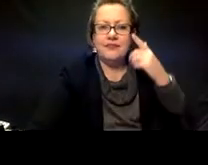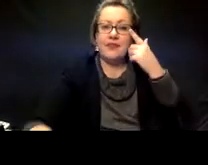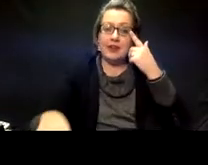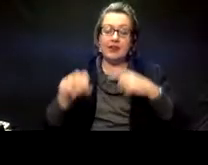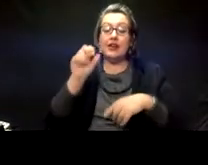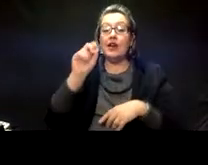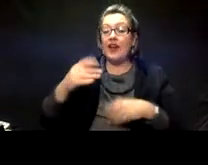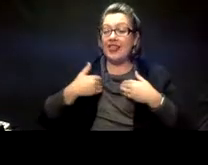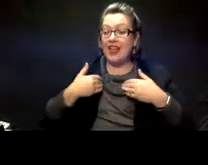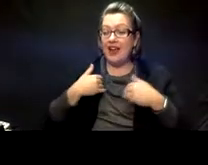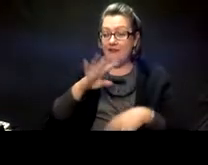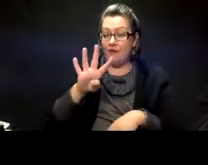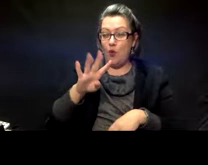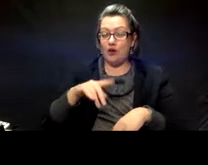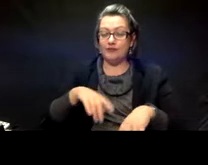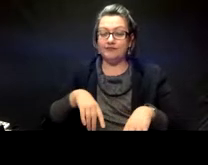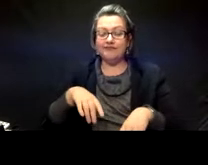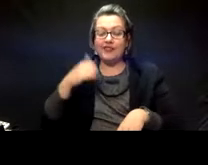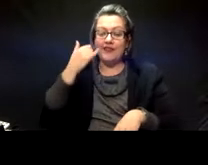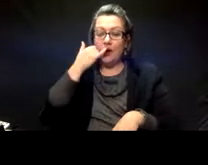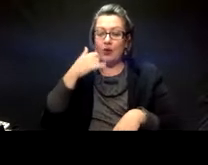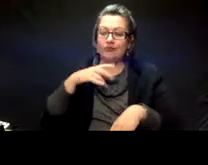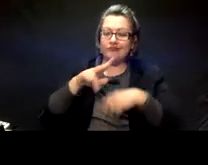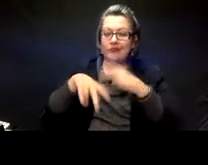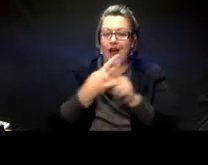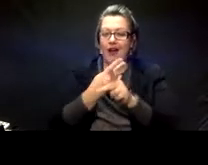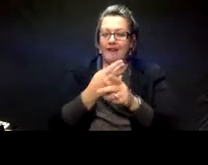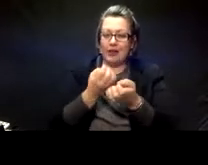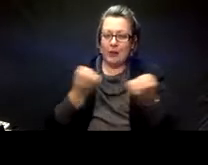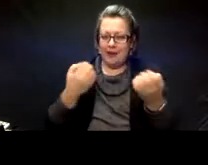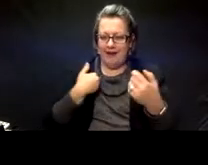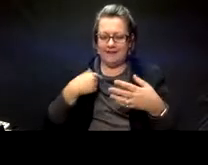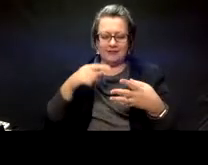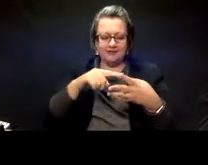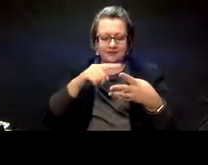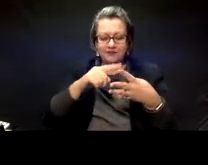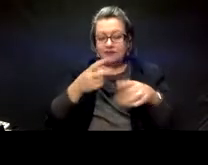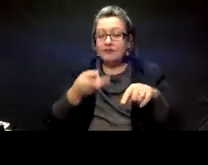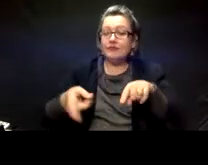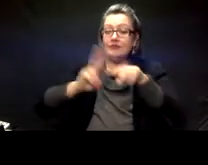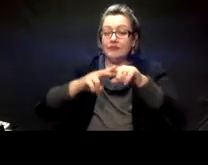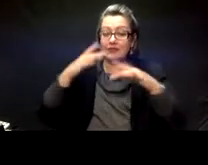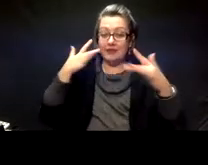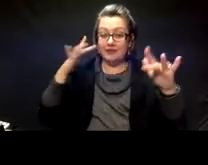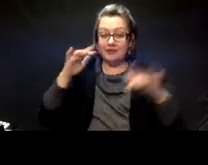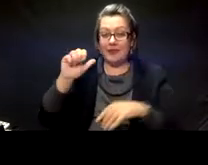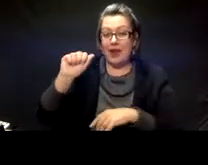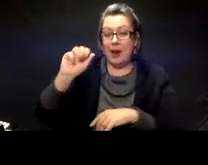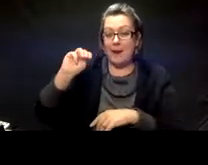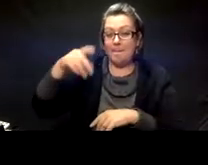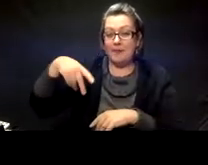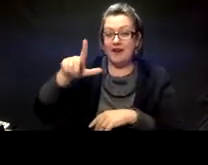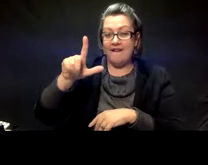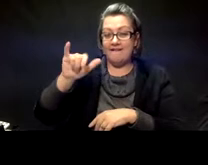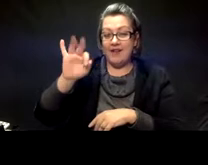There is a lot of information there. As far as questions, I'll hold that till the end. So there are different types of equipment.